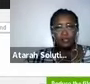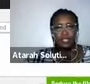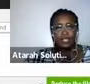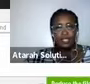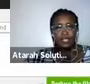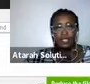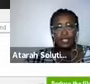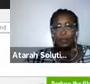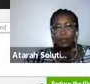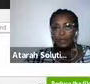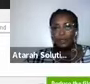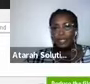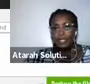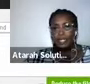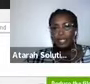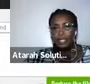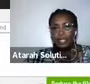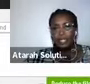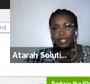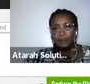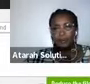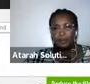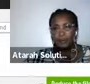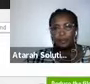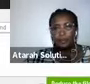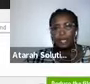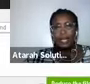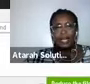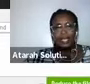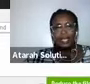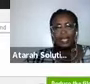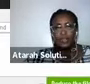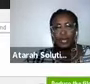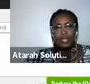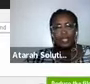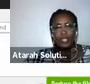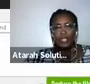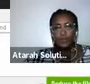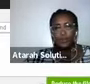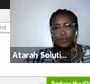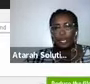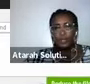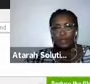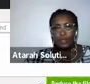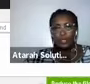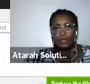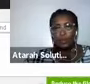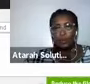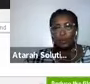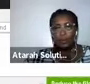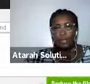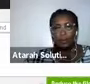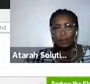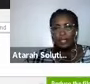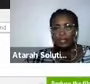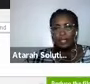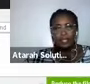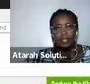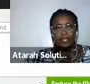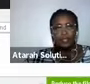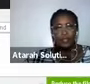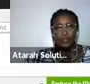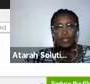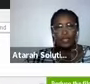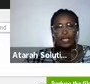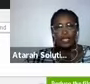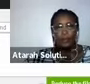self-confidence, negotiation, personal branding, among others. So I can share this with you at your request on my email,